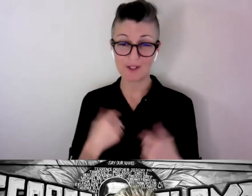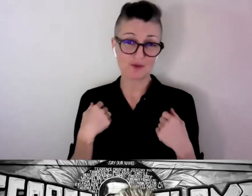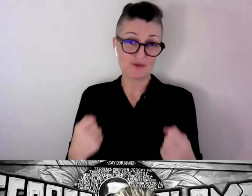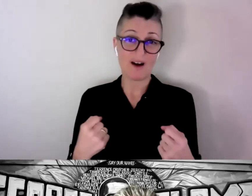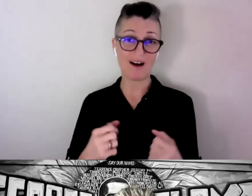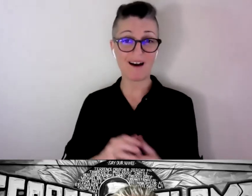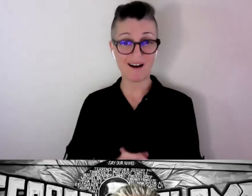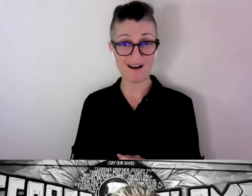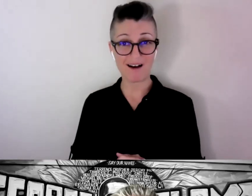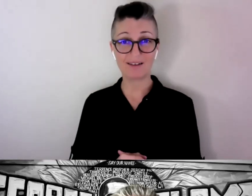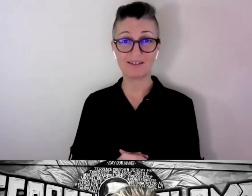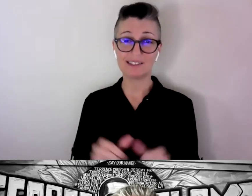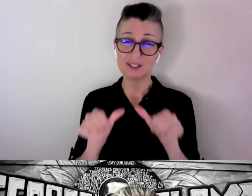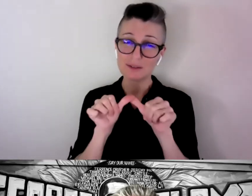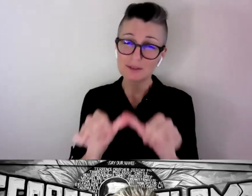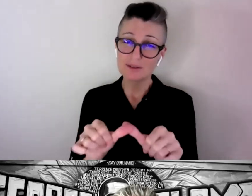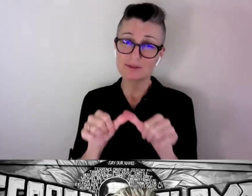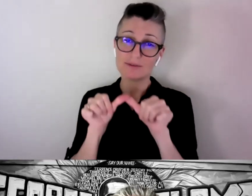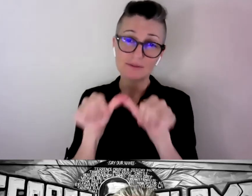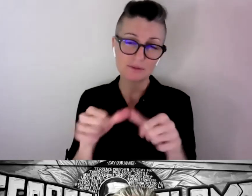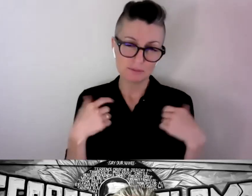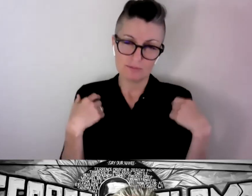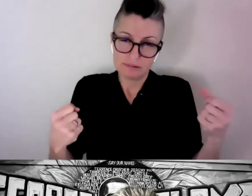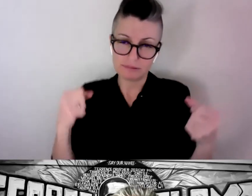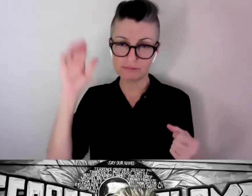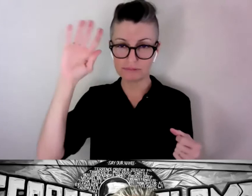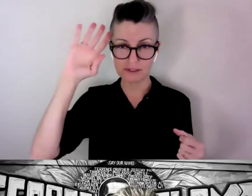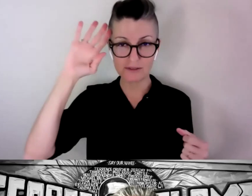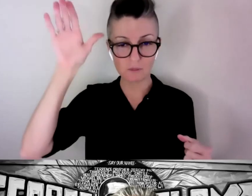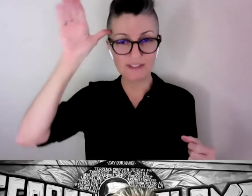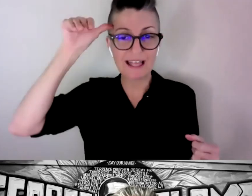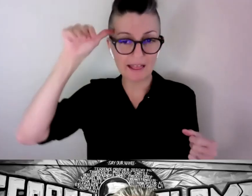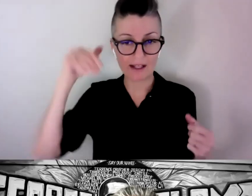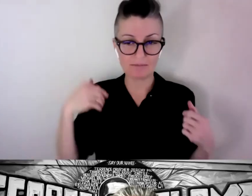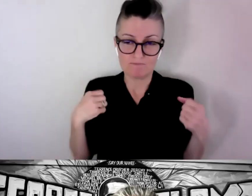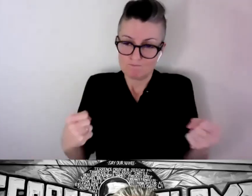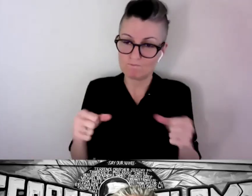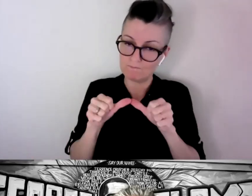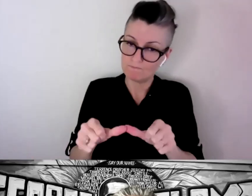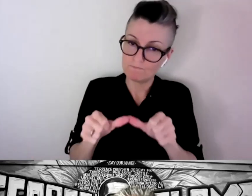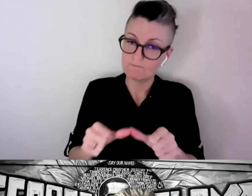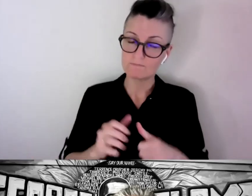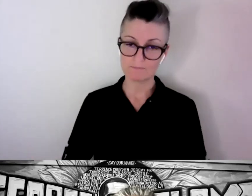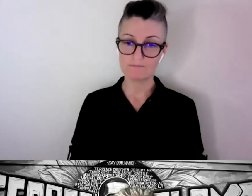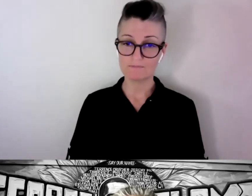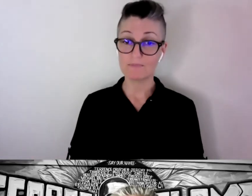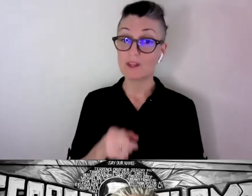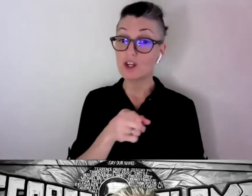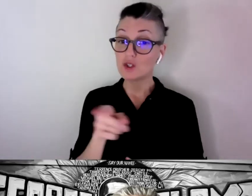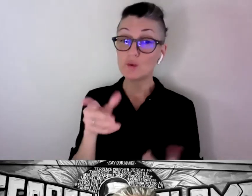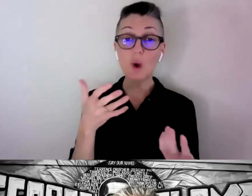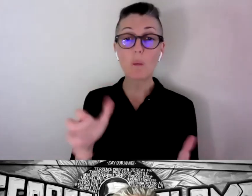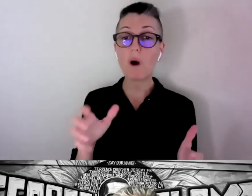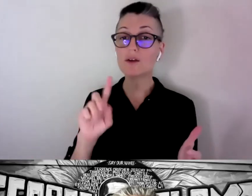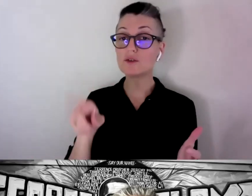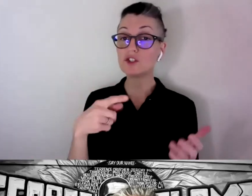so much resilience in there, right? But at the same time, you don't want to, like I was saying earlier, you don't want to just highlight those good things and say,